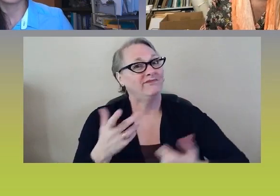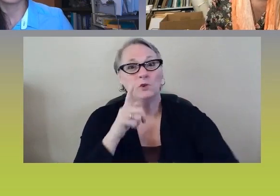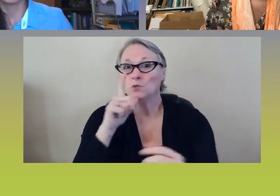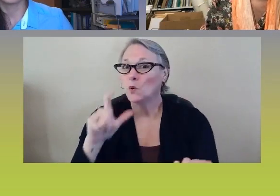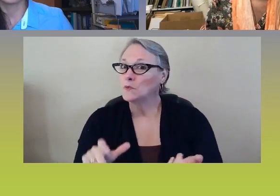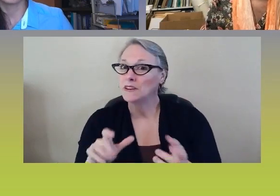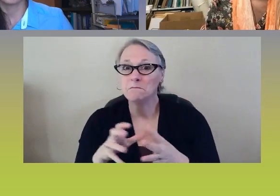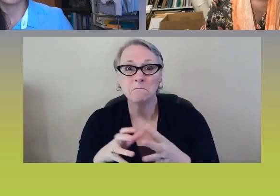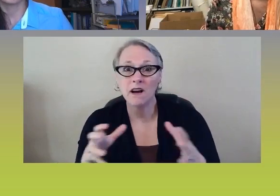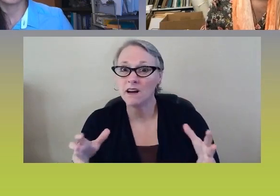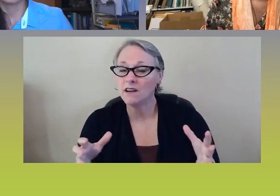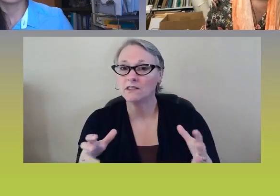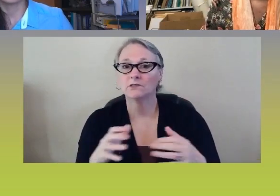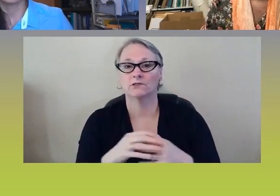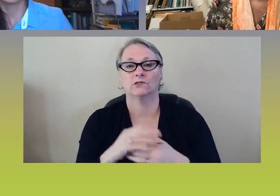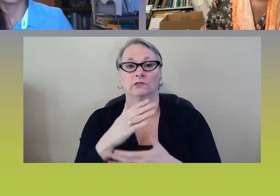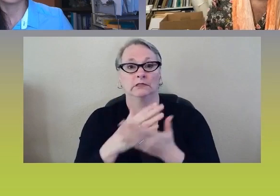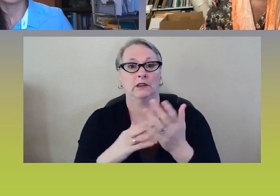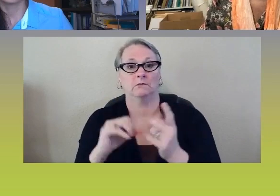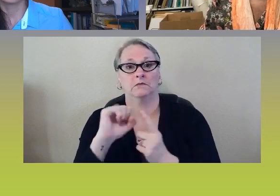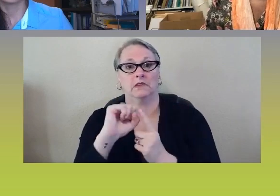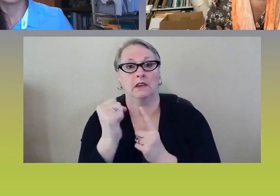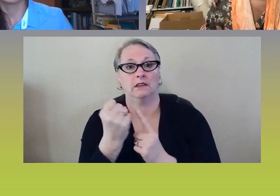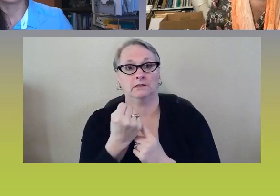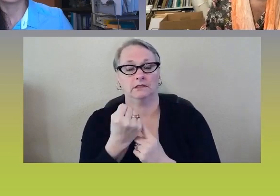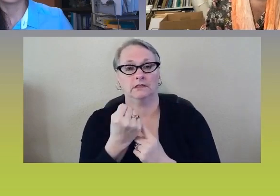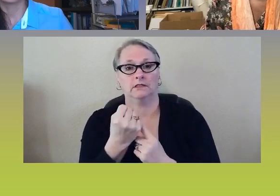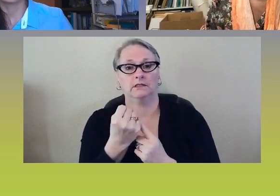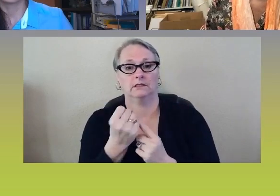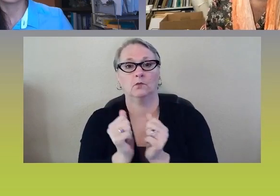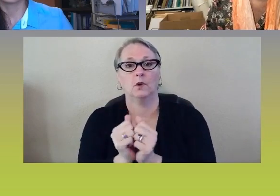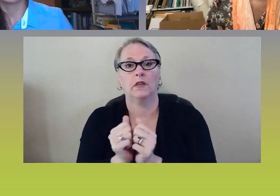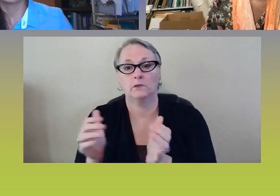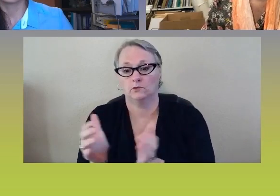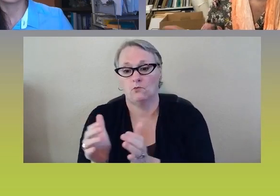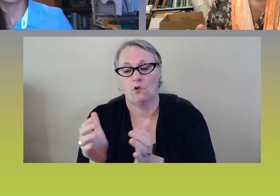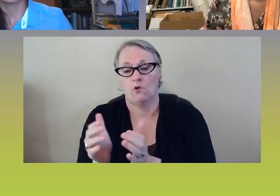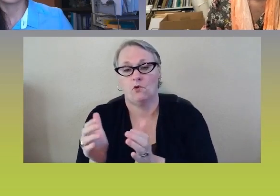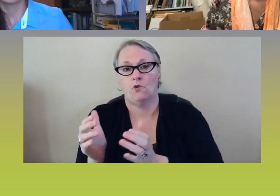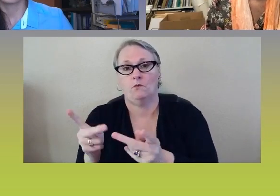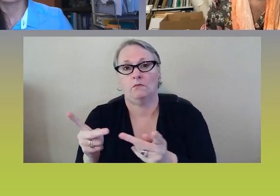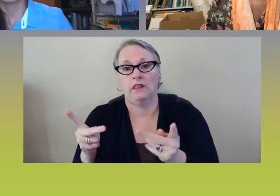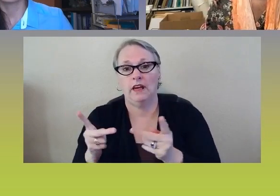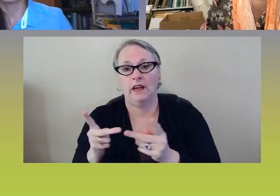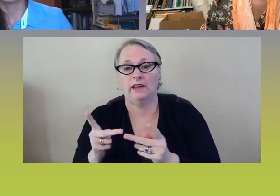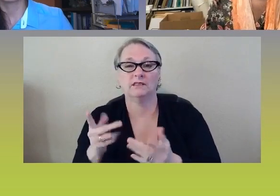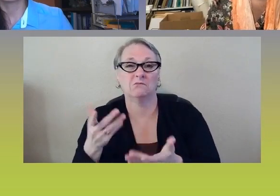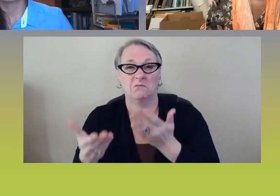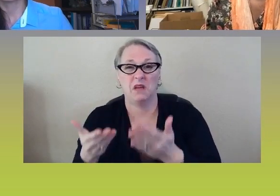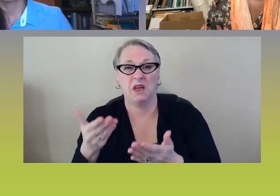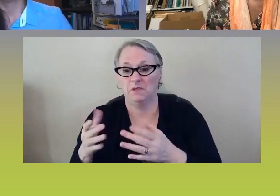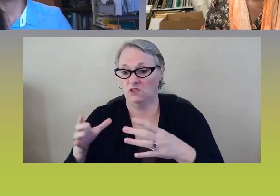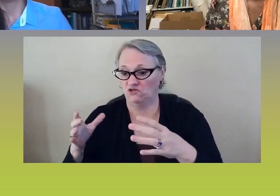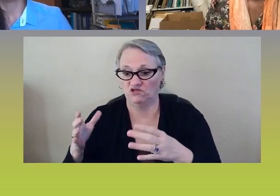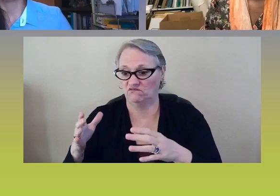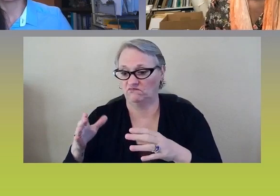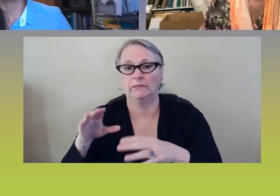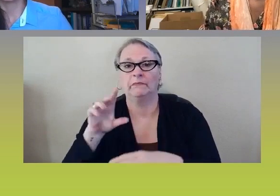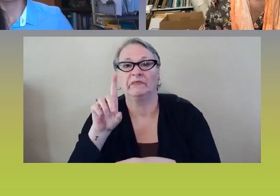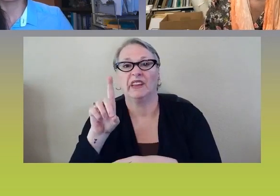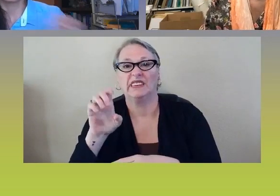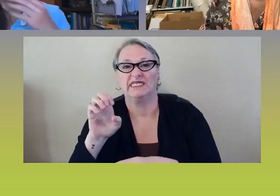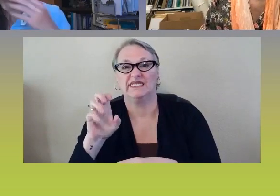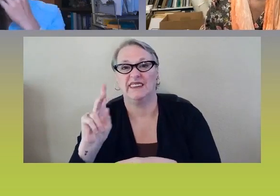some cases, we have seen in very small places, it could be just a deck or a back